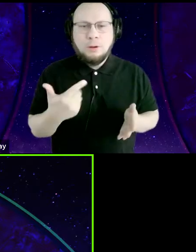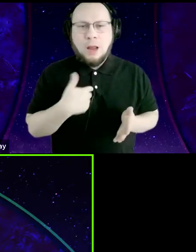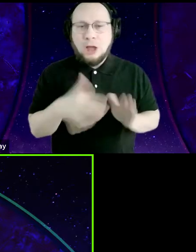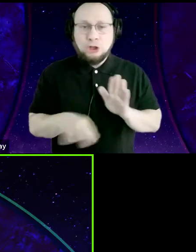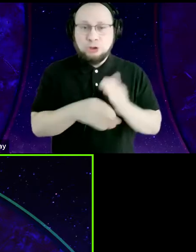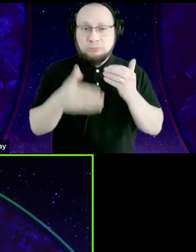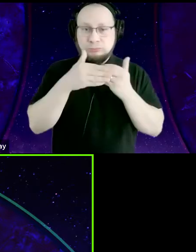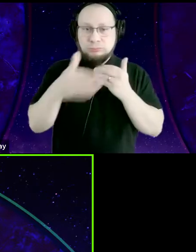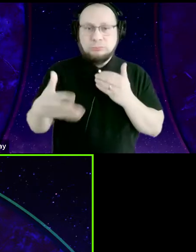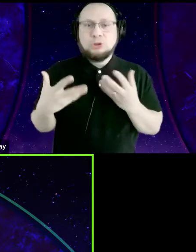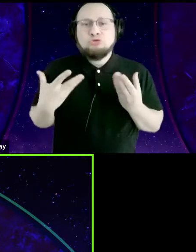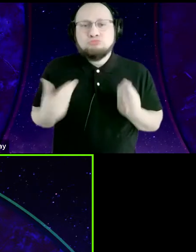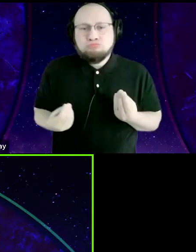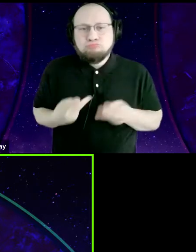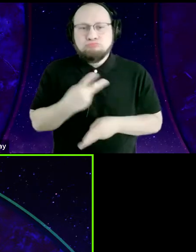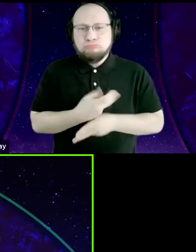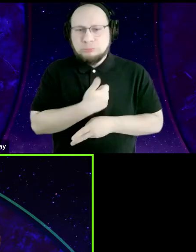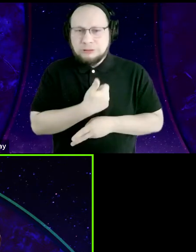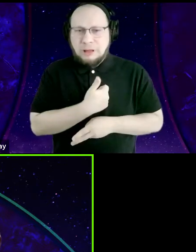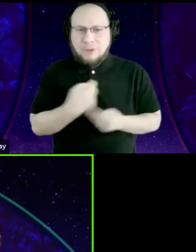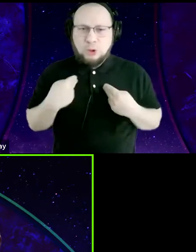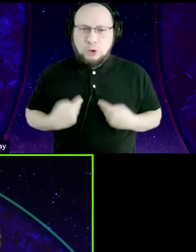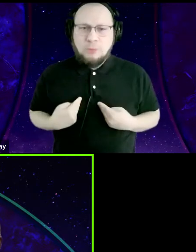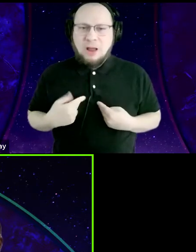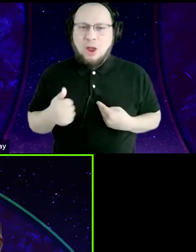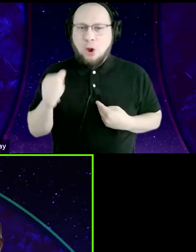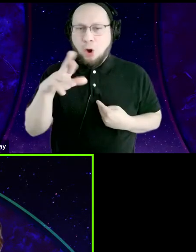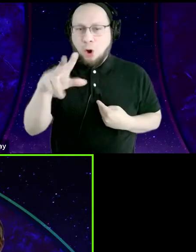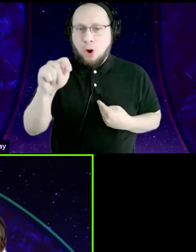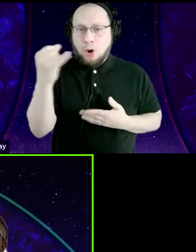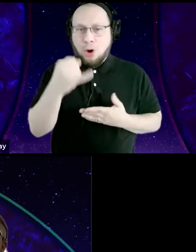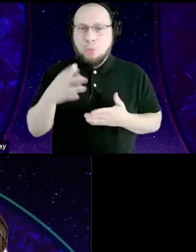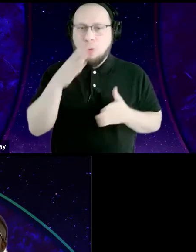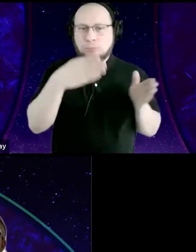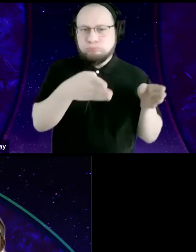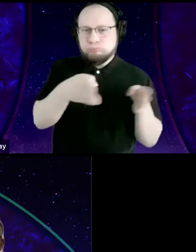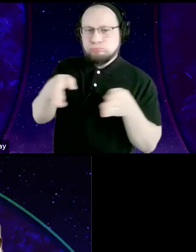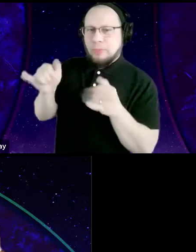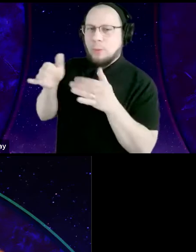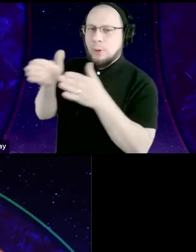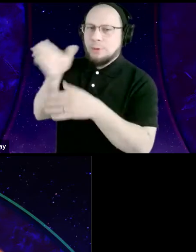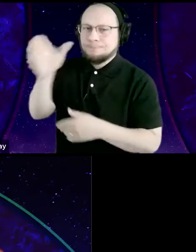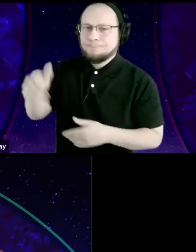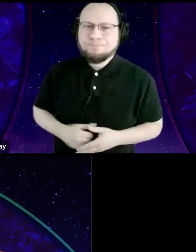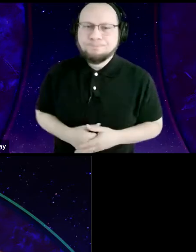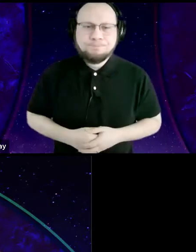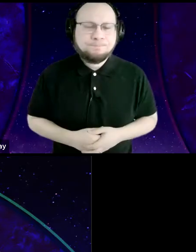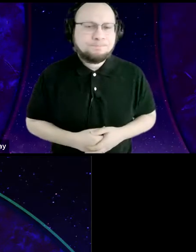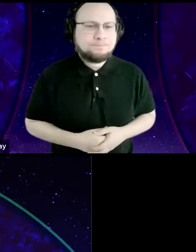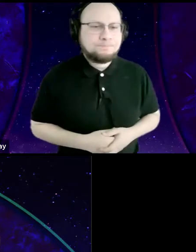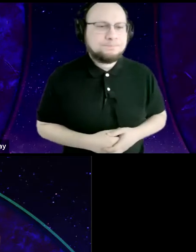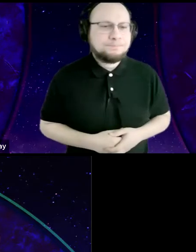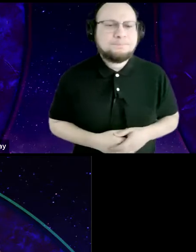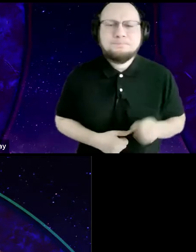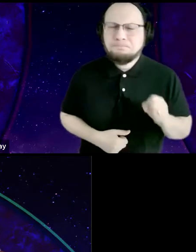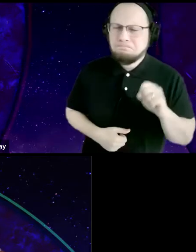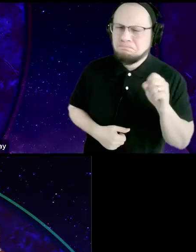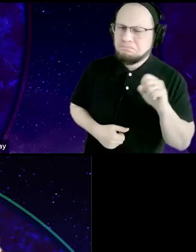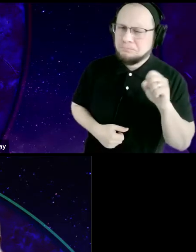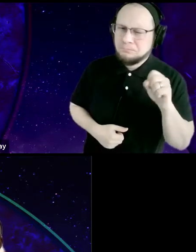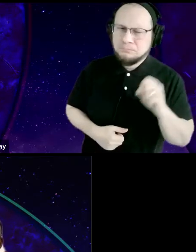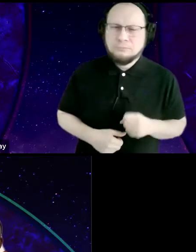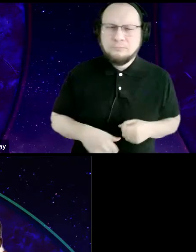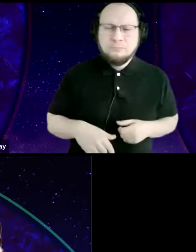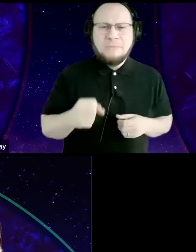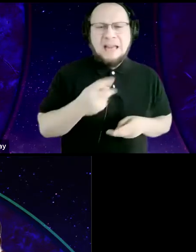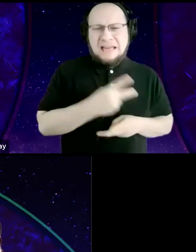and I'm choosing myself. And that is probably what my art will also reflect me. Yes. I think part of ease and part of